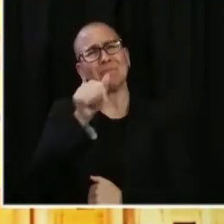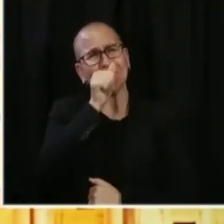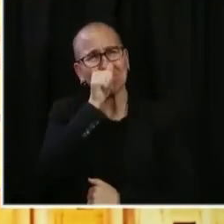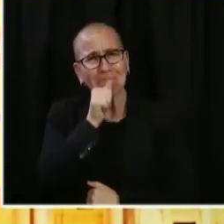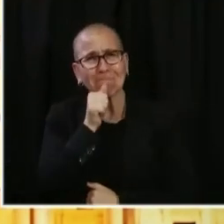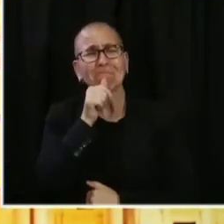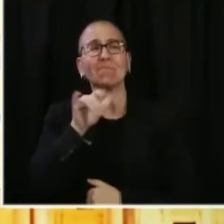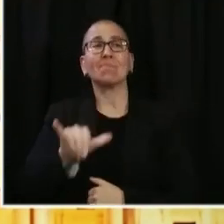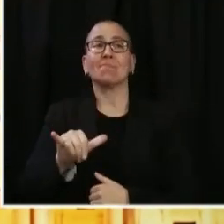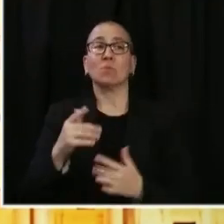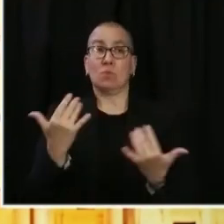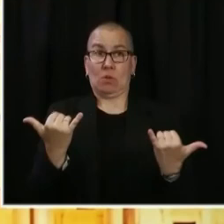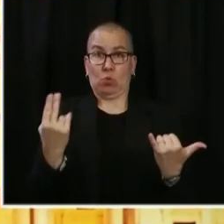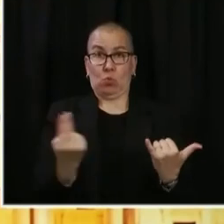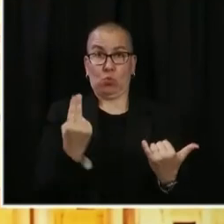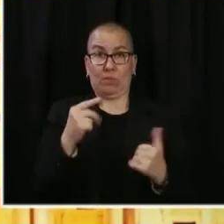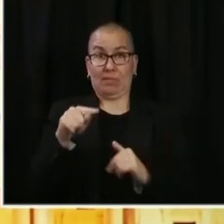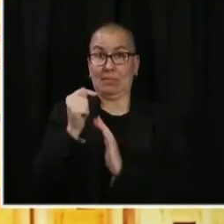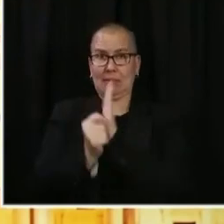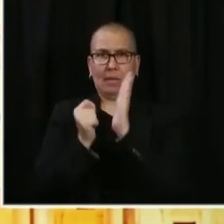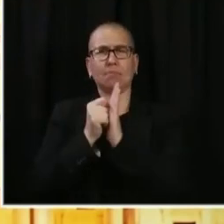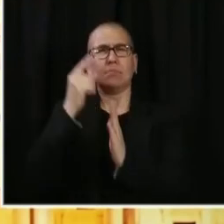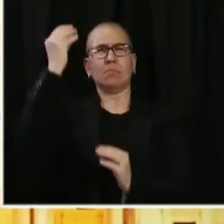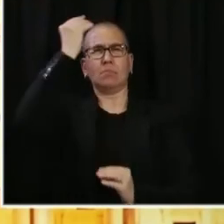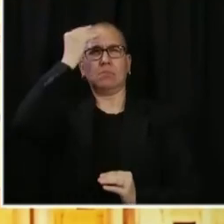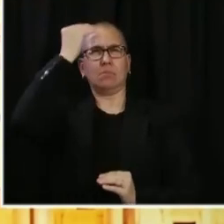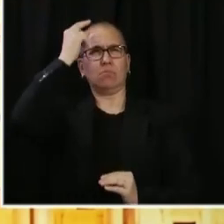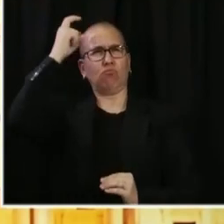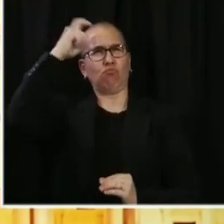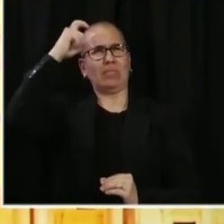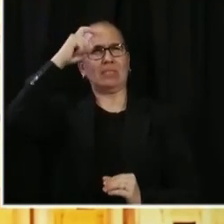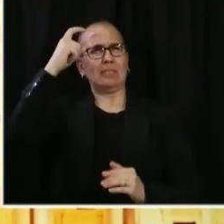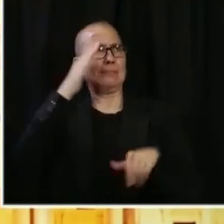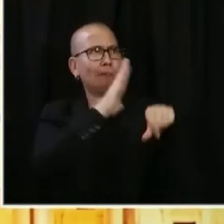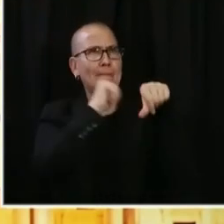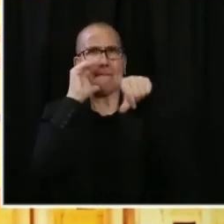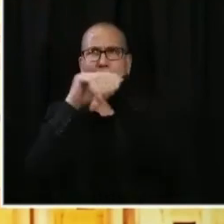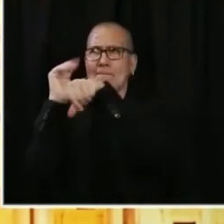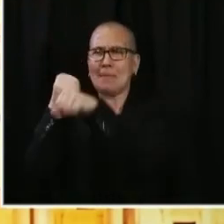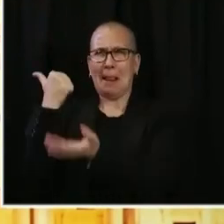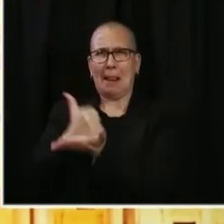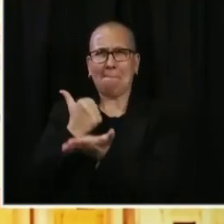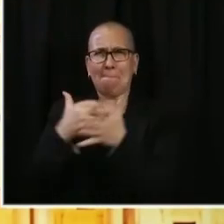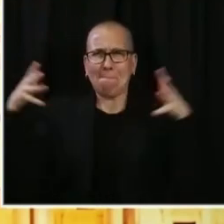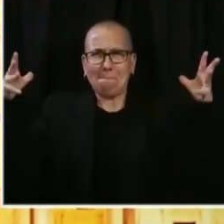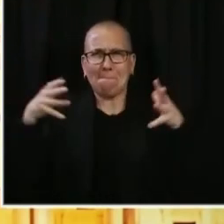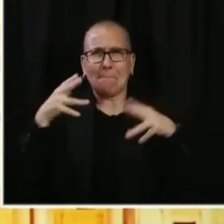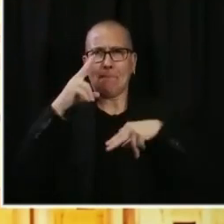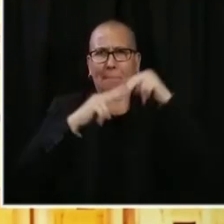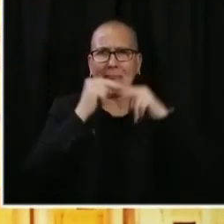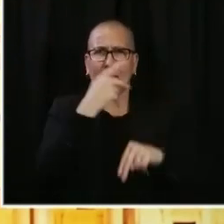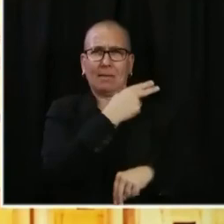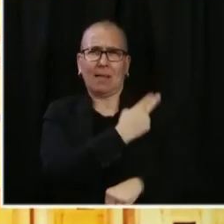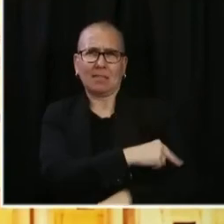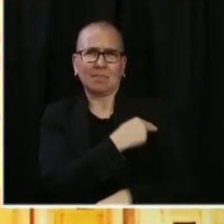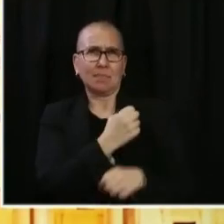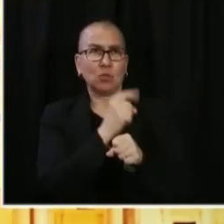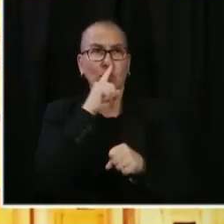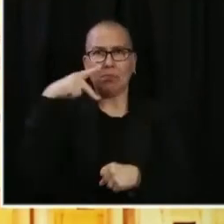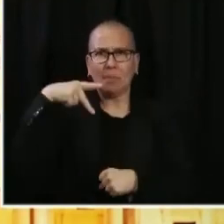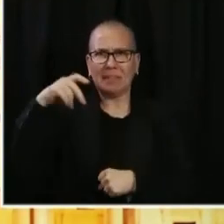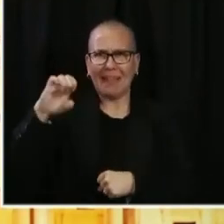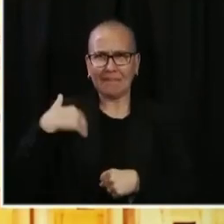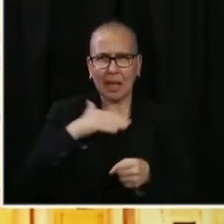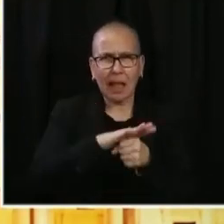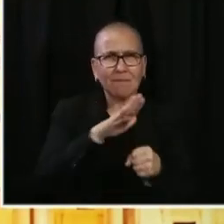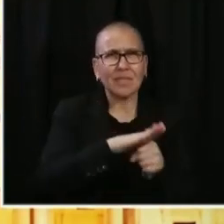have used that time wisely. We have built out hospital capacity so that we can ensure as many Minnesotans as possible receive the care they